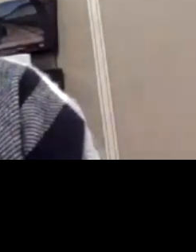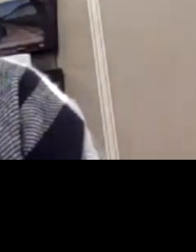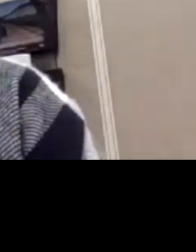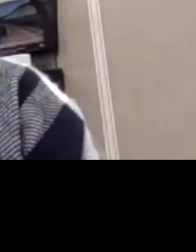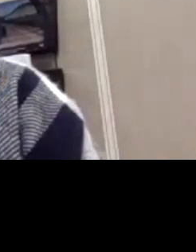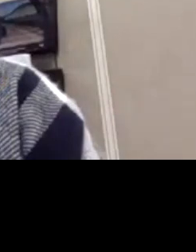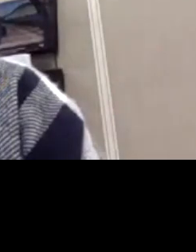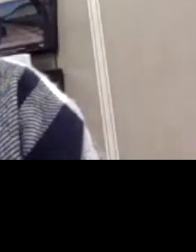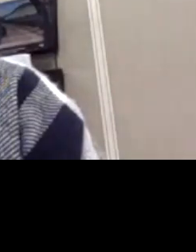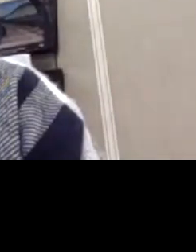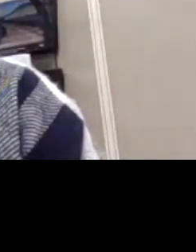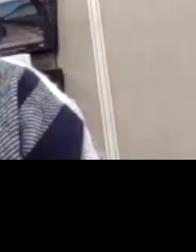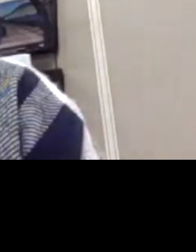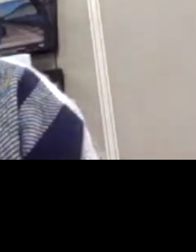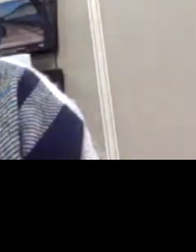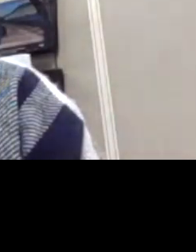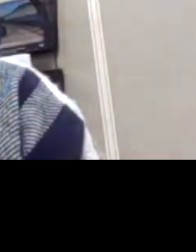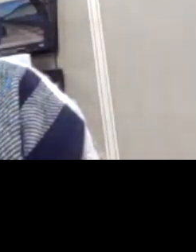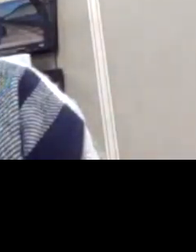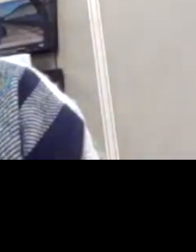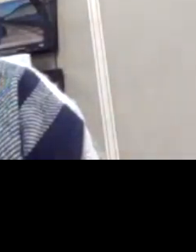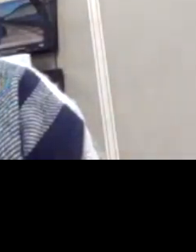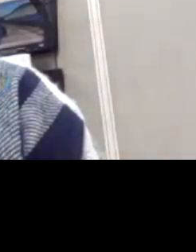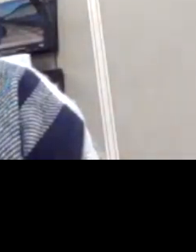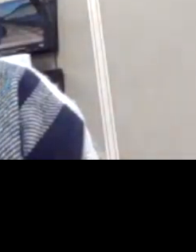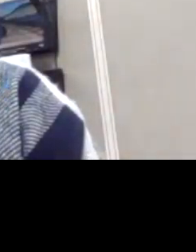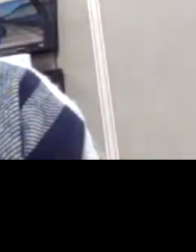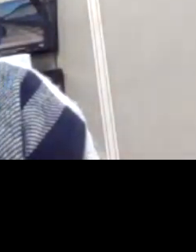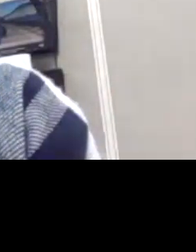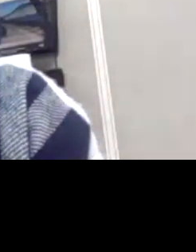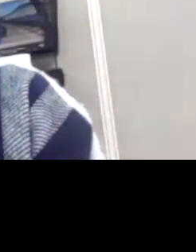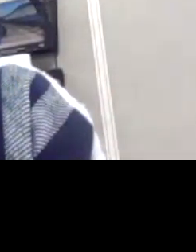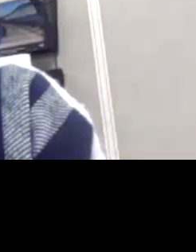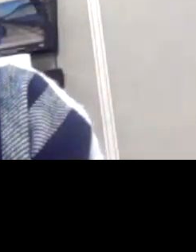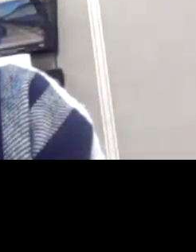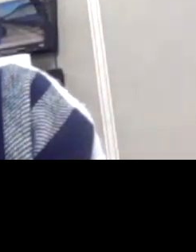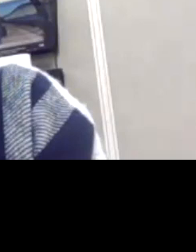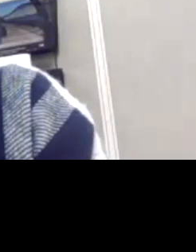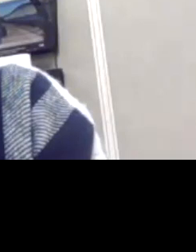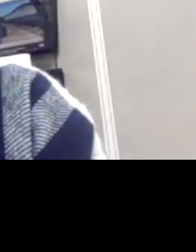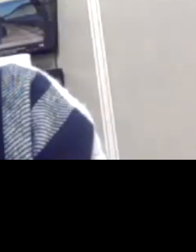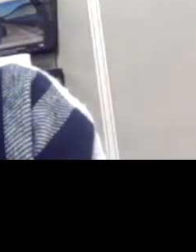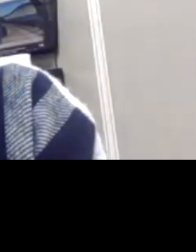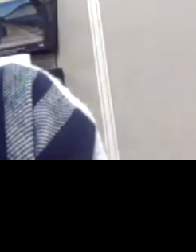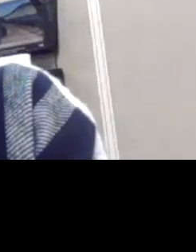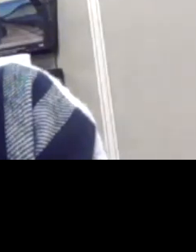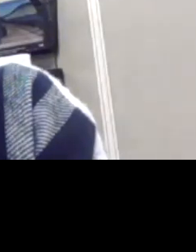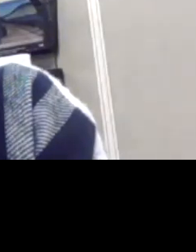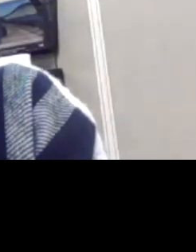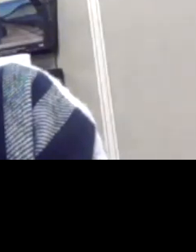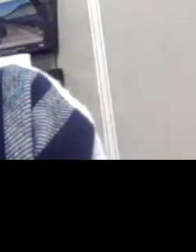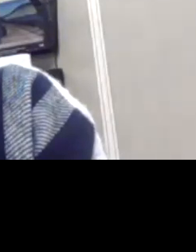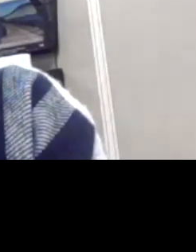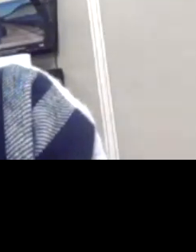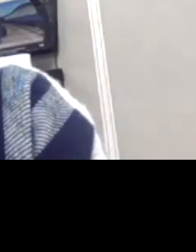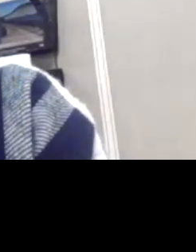well, thank you actually for coming to our first Friday, and you can begin when you're ready. Thank you. It's going to take me just a